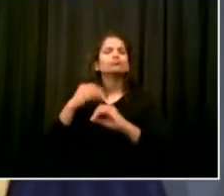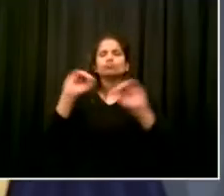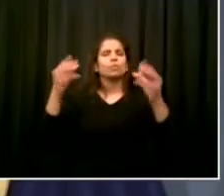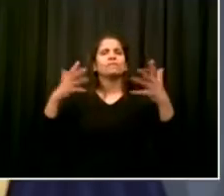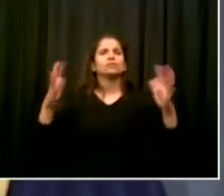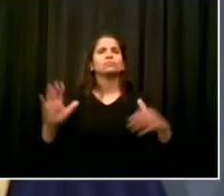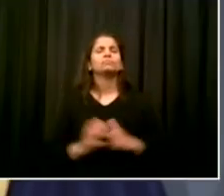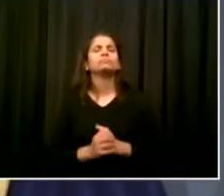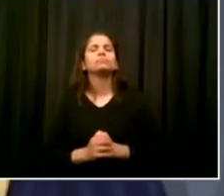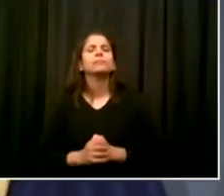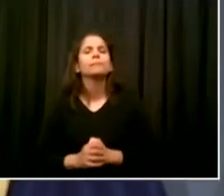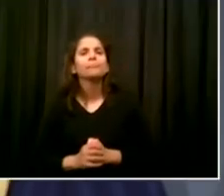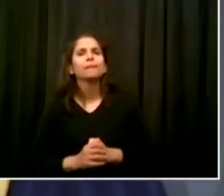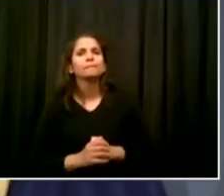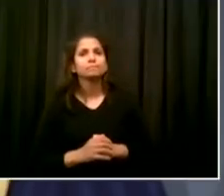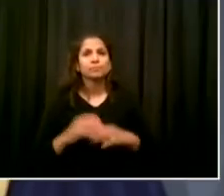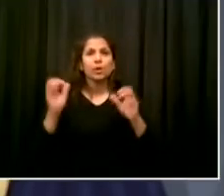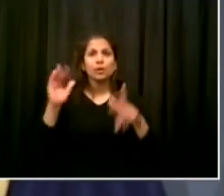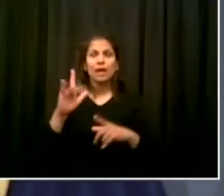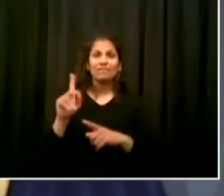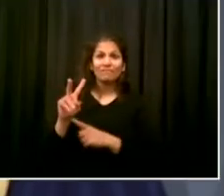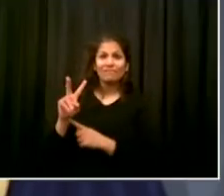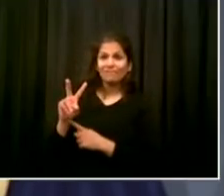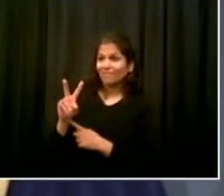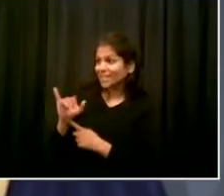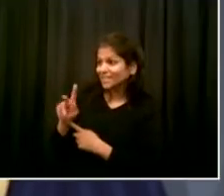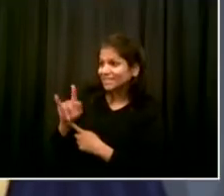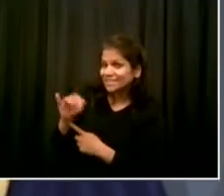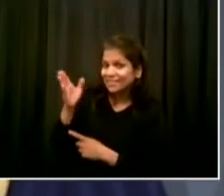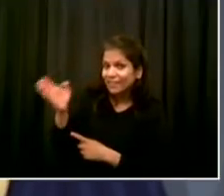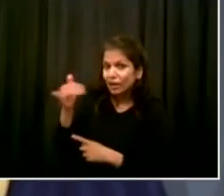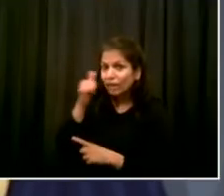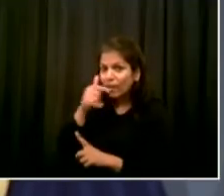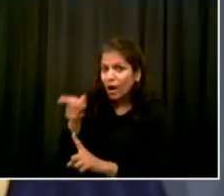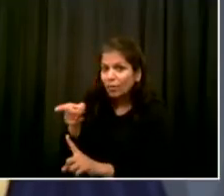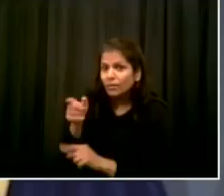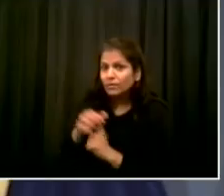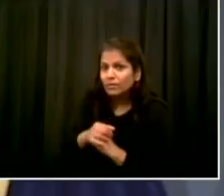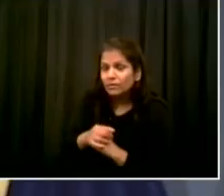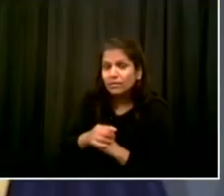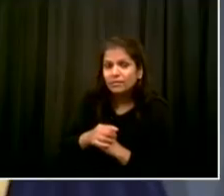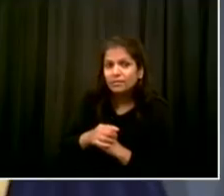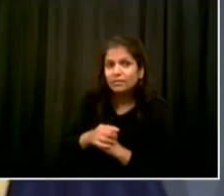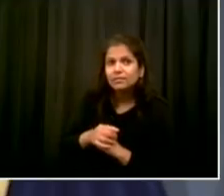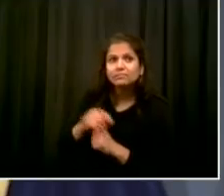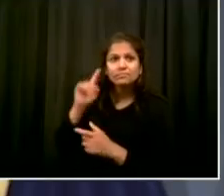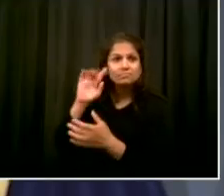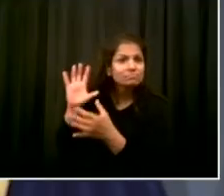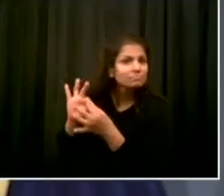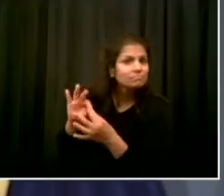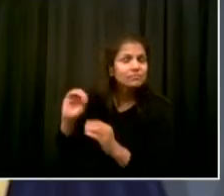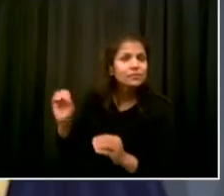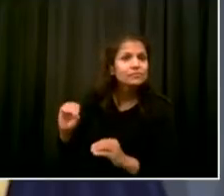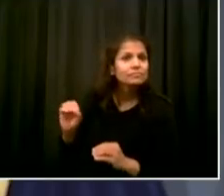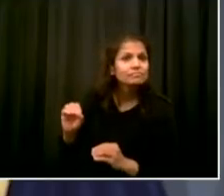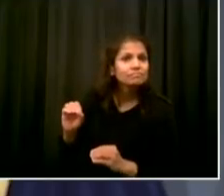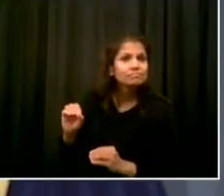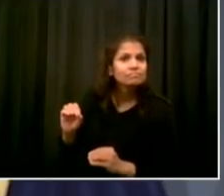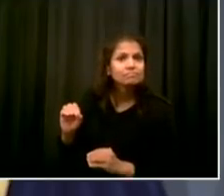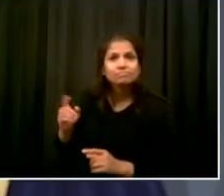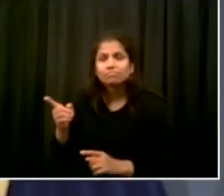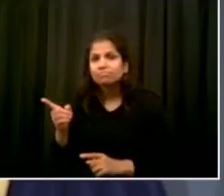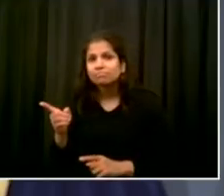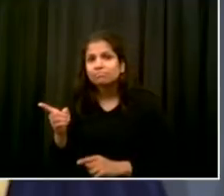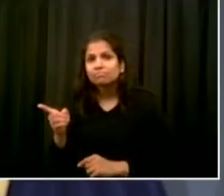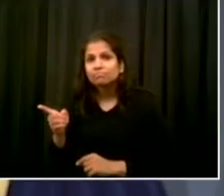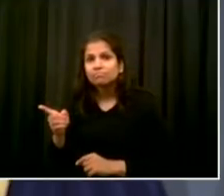have Vicky Bean now, and do we have Aaron back? Let's try and see if we can get all this technology. Aaron, Vicky, are you there?